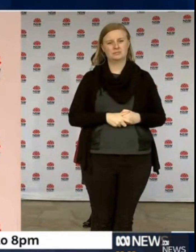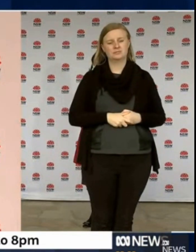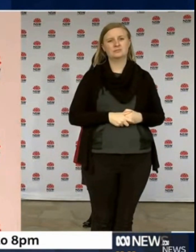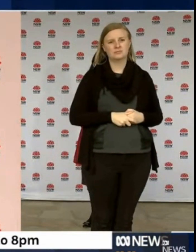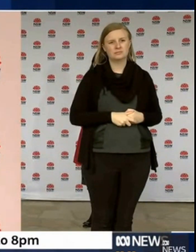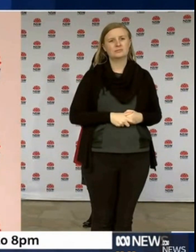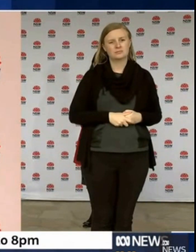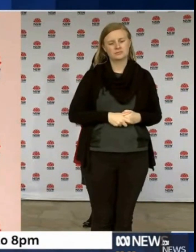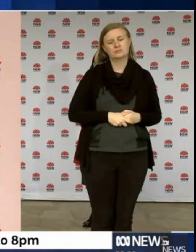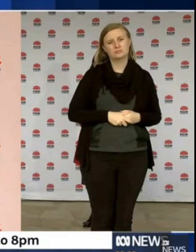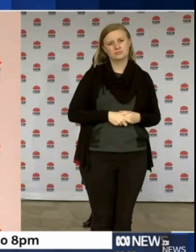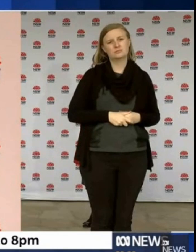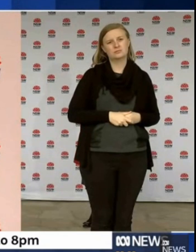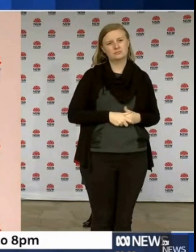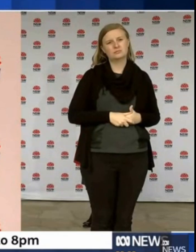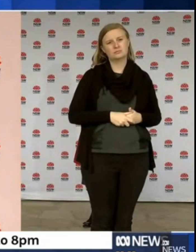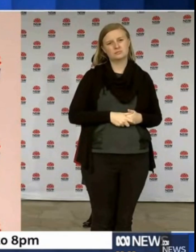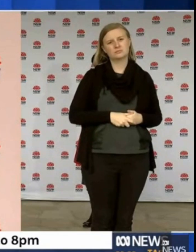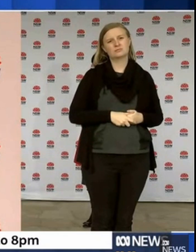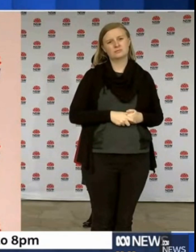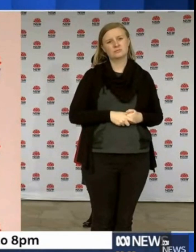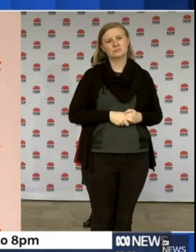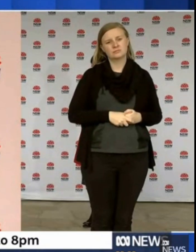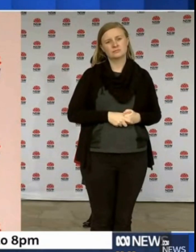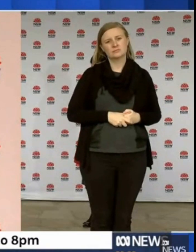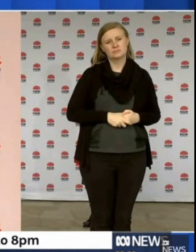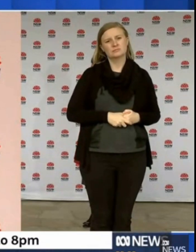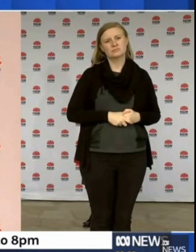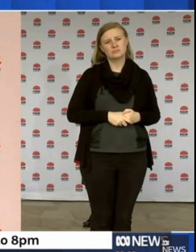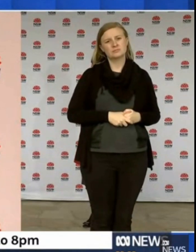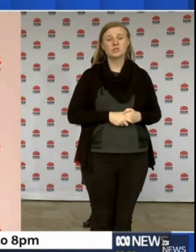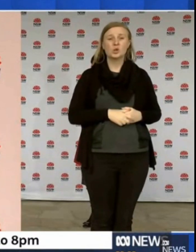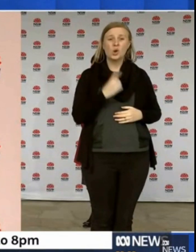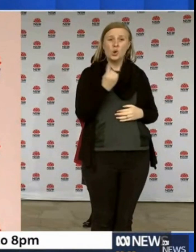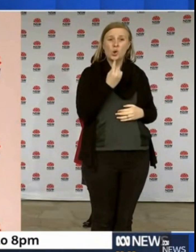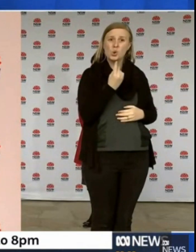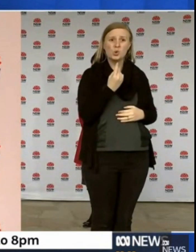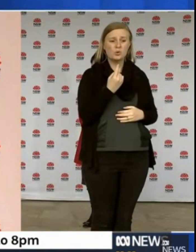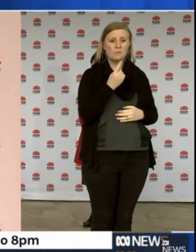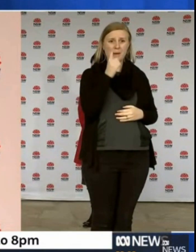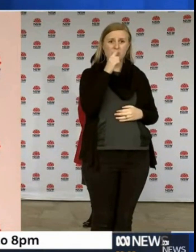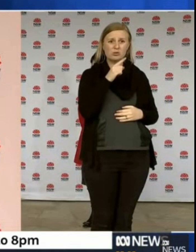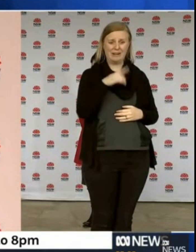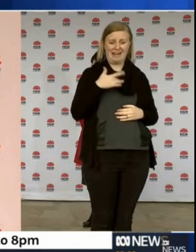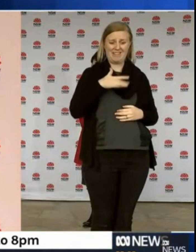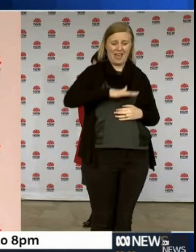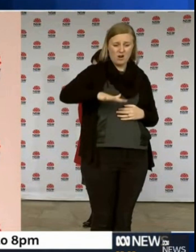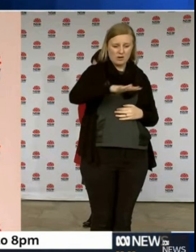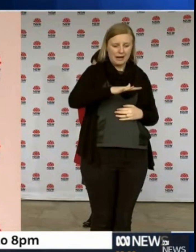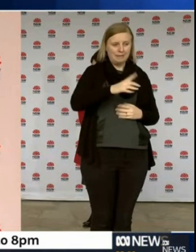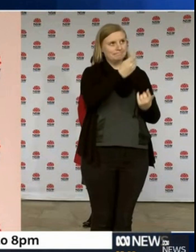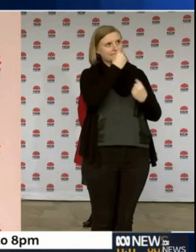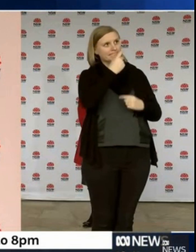are subject to the stay-at-home requirements, that it is a time where they would appreciate phone calls from friends and